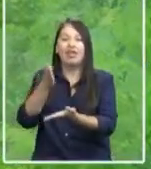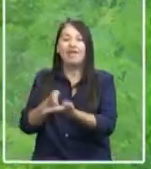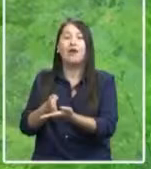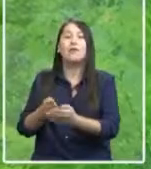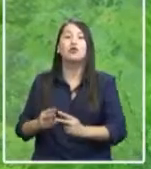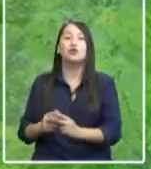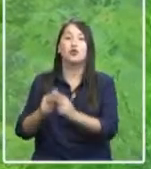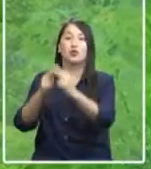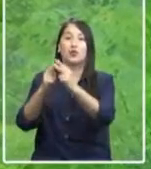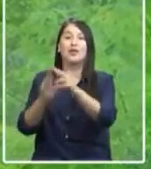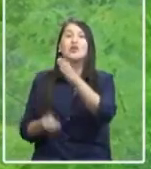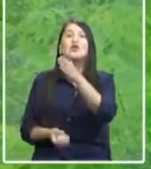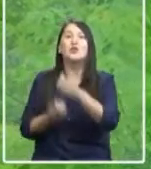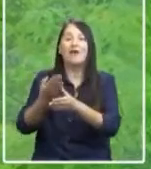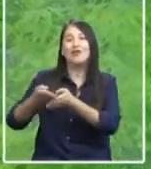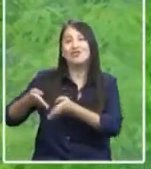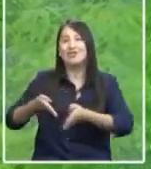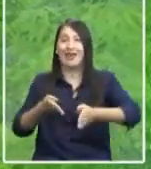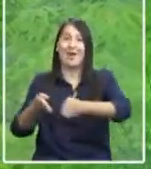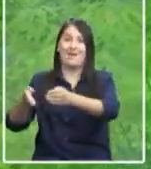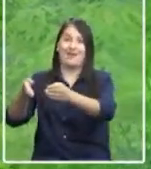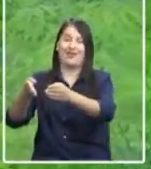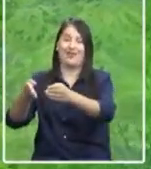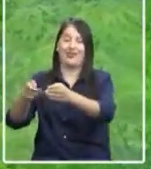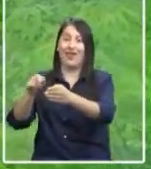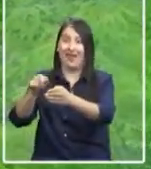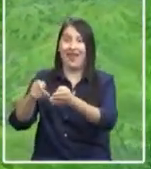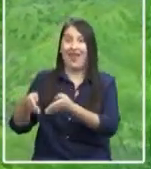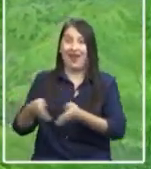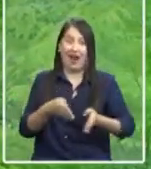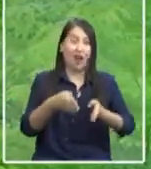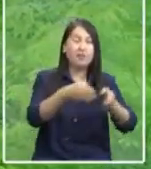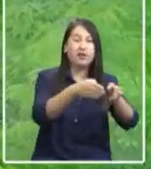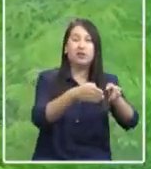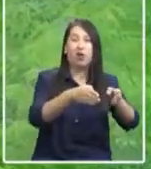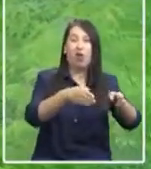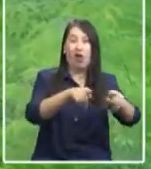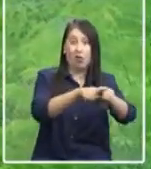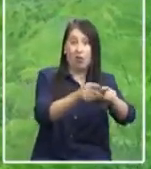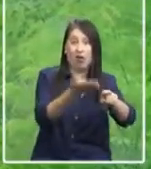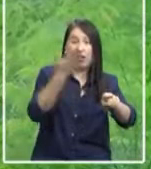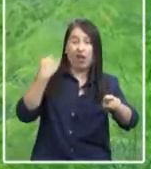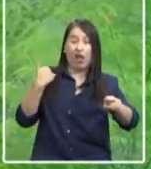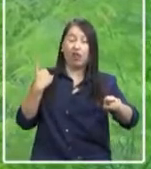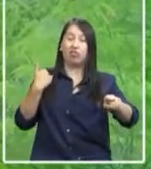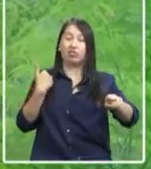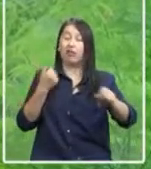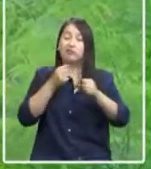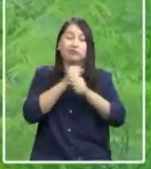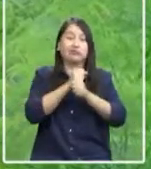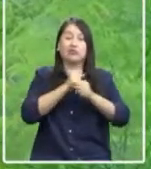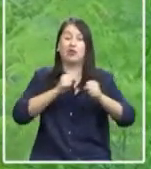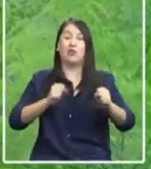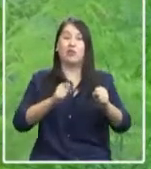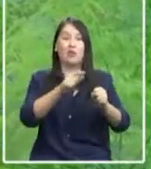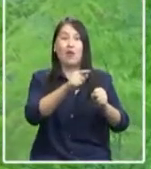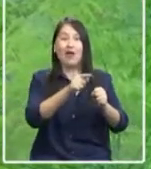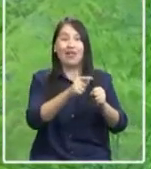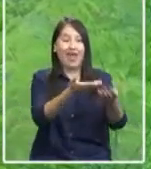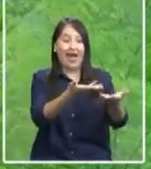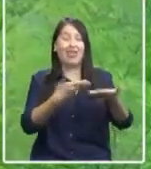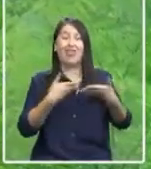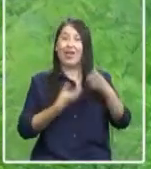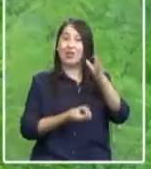roads can never take us to new destination. Old road always goes to the old destination. So we